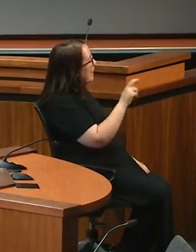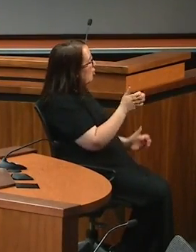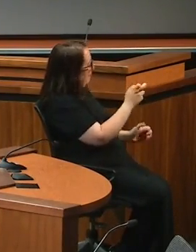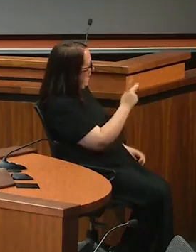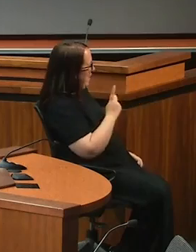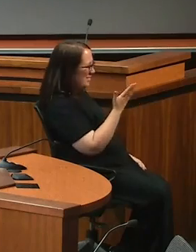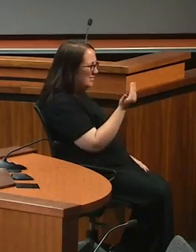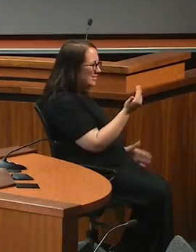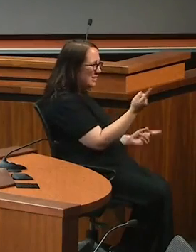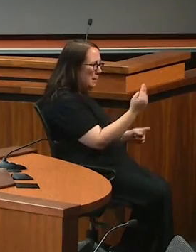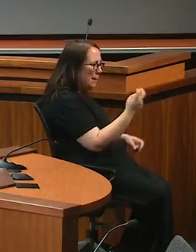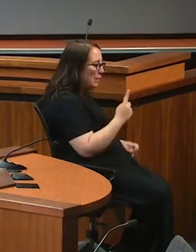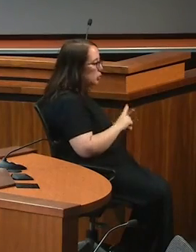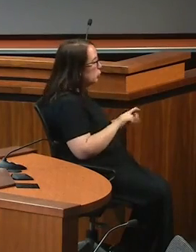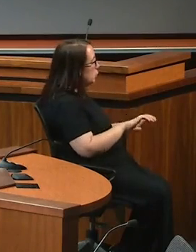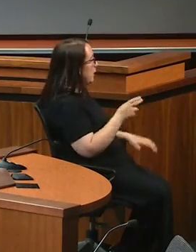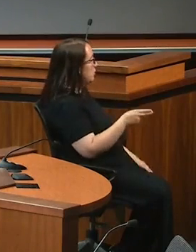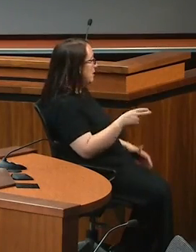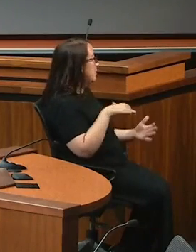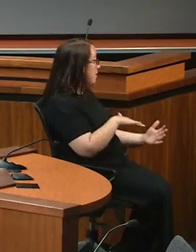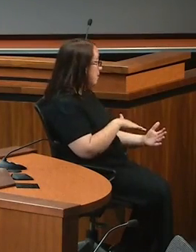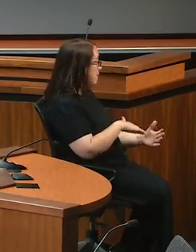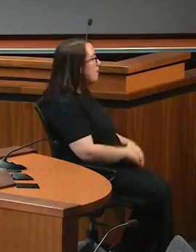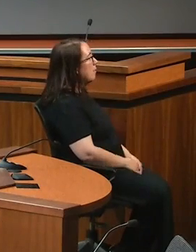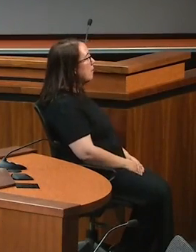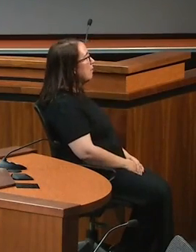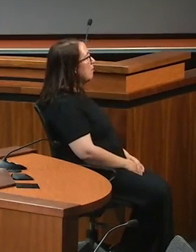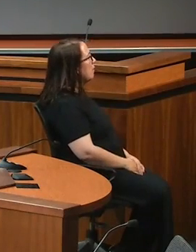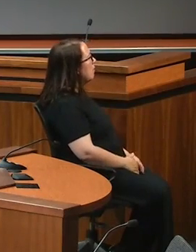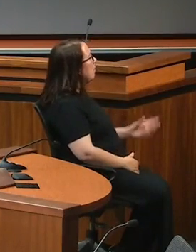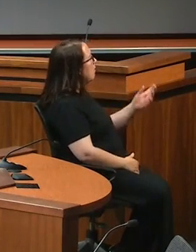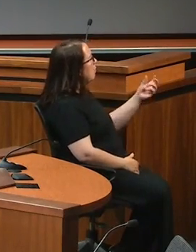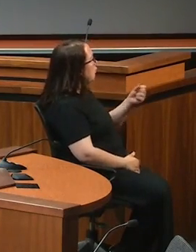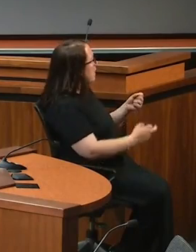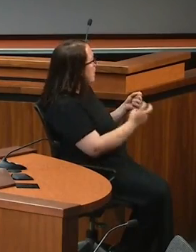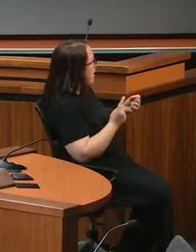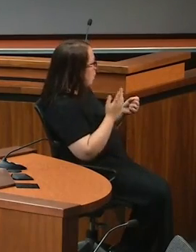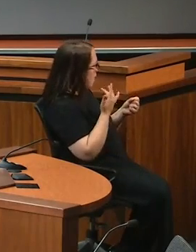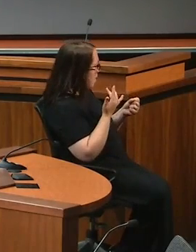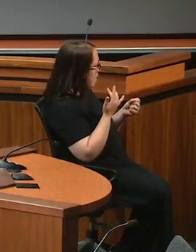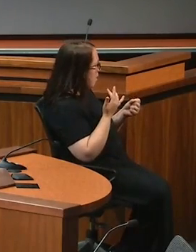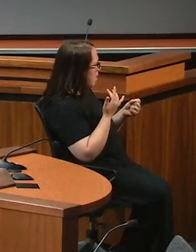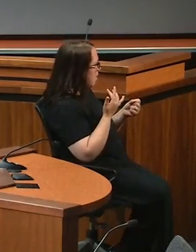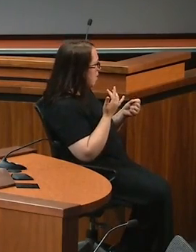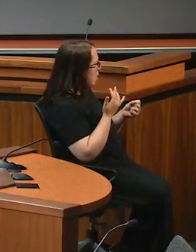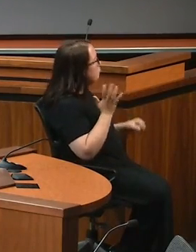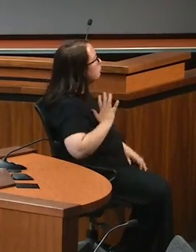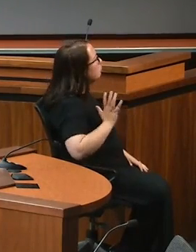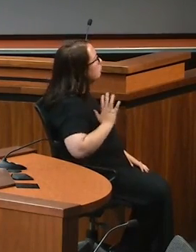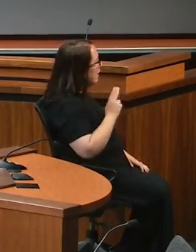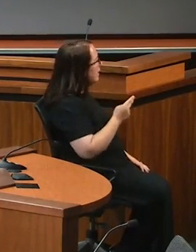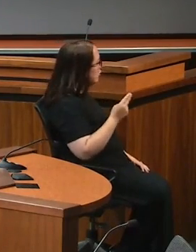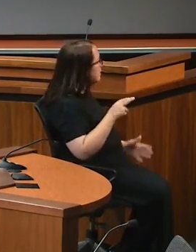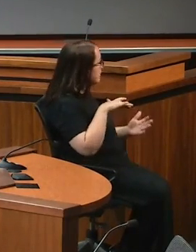to perform this H&H study. And the reason why I say brought them back in was because they had done an H&H